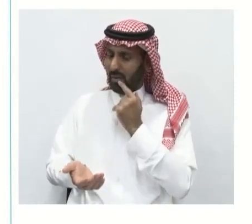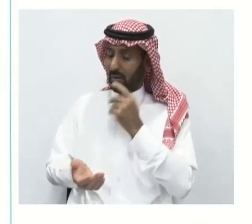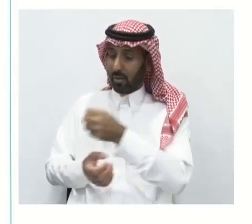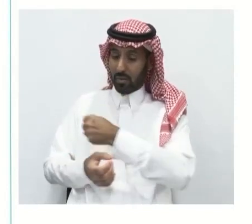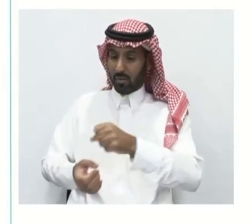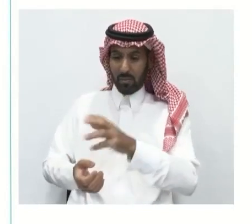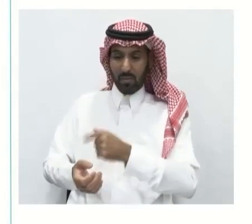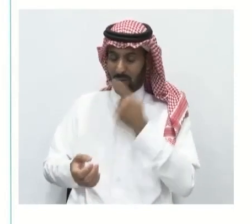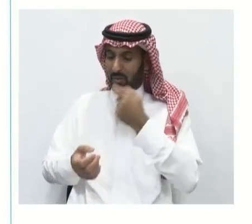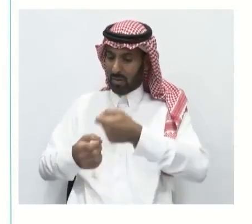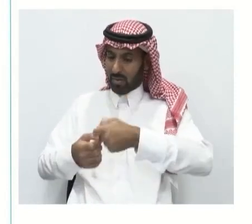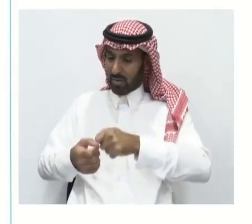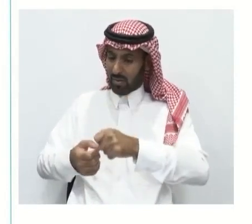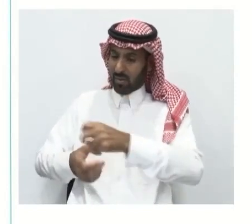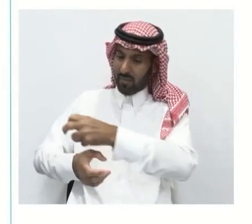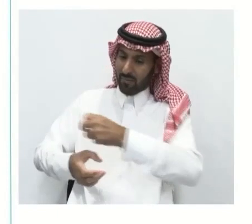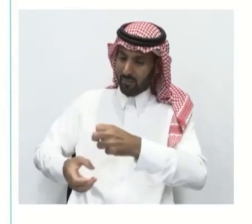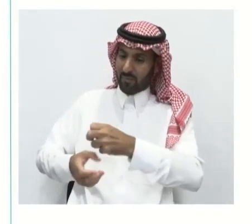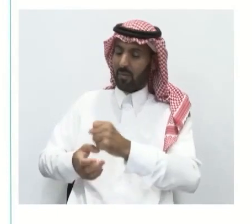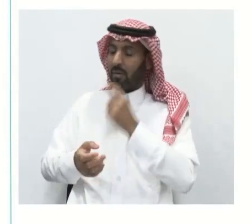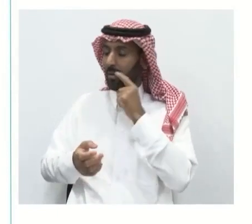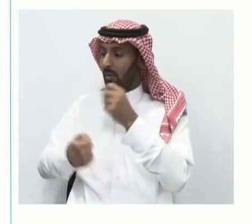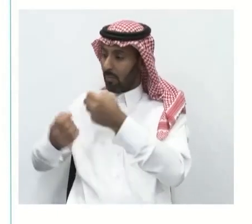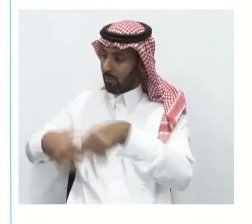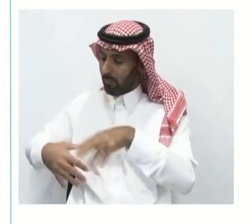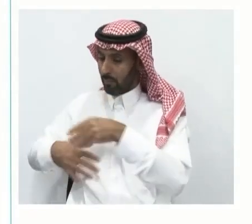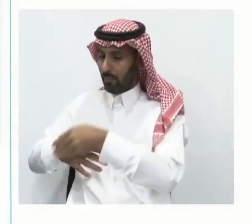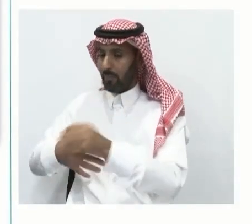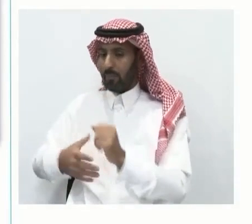were still locked, so this must be where the burglar broke in.